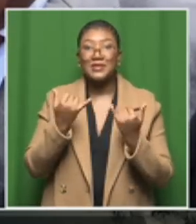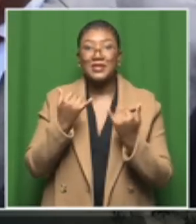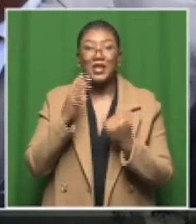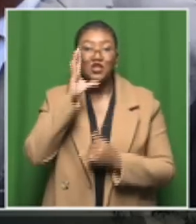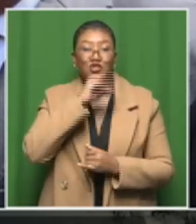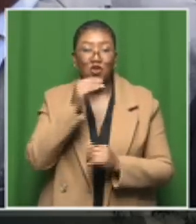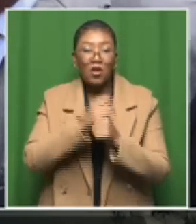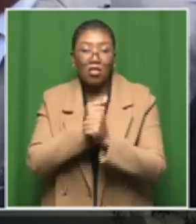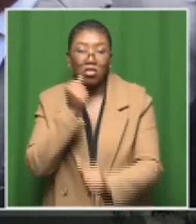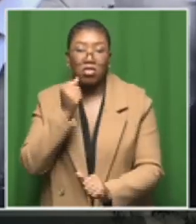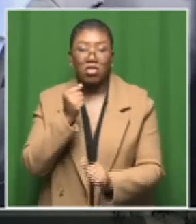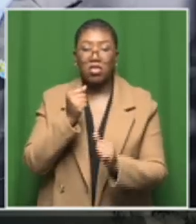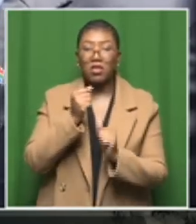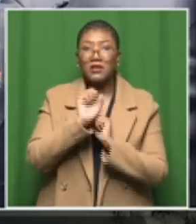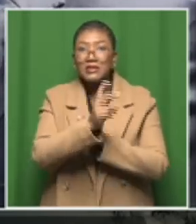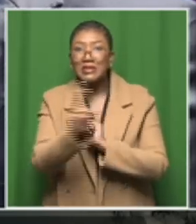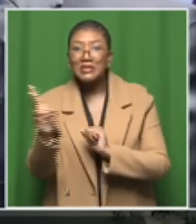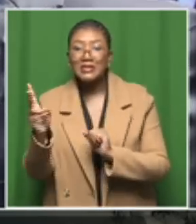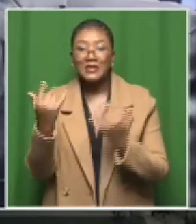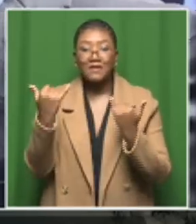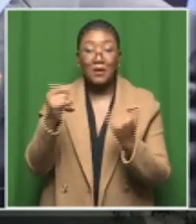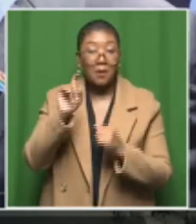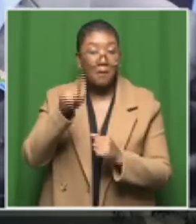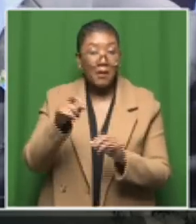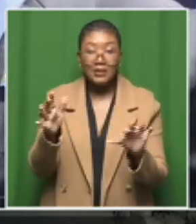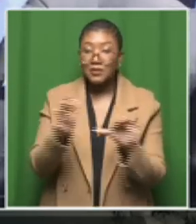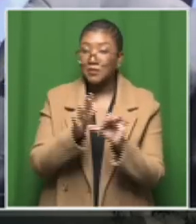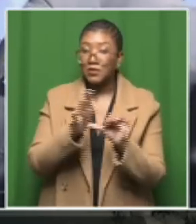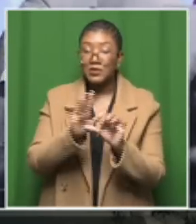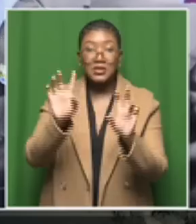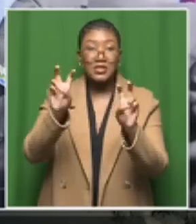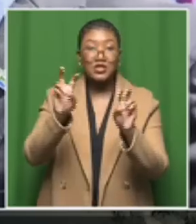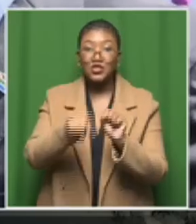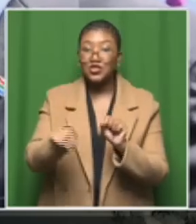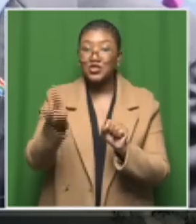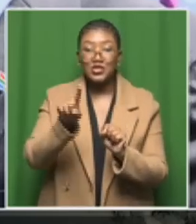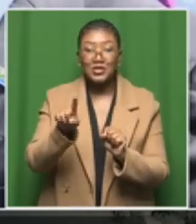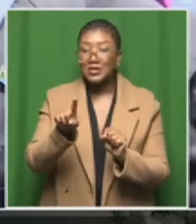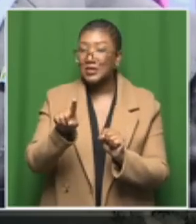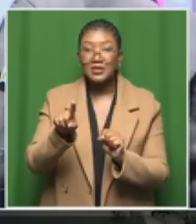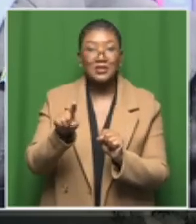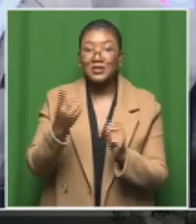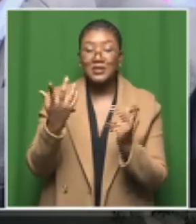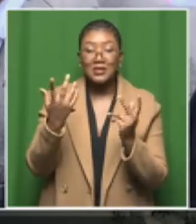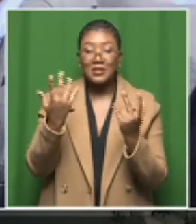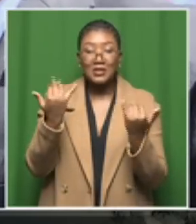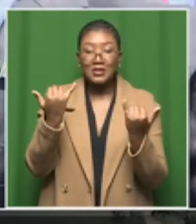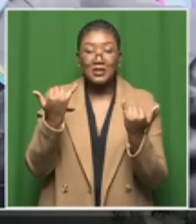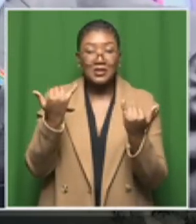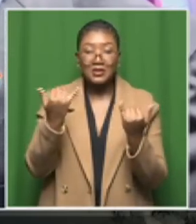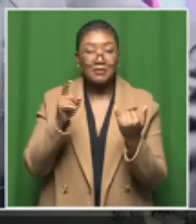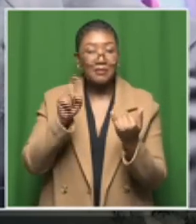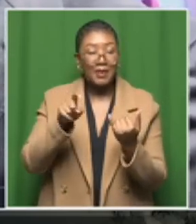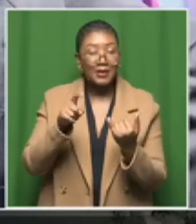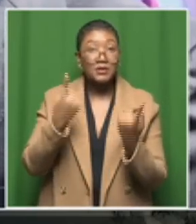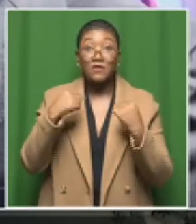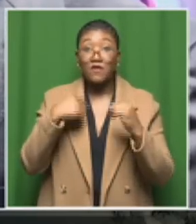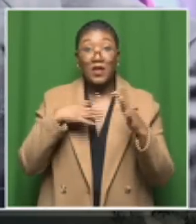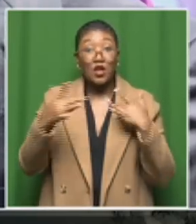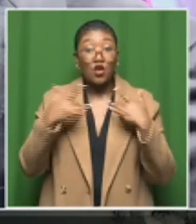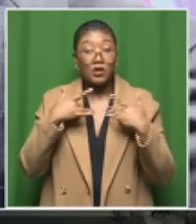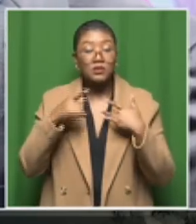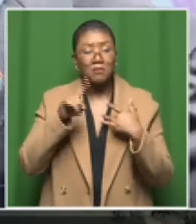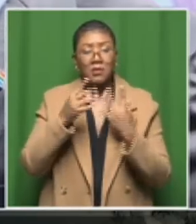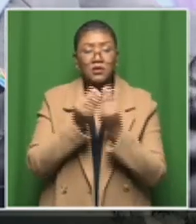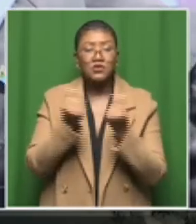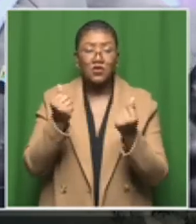white genocide, we need to address those issues because it does a lot of damage to the country, and we can't address those issues. But also fundamentally